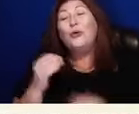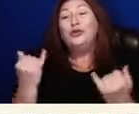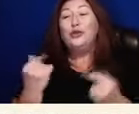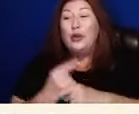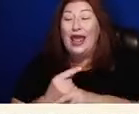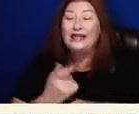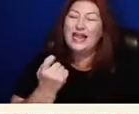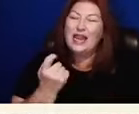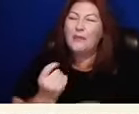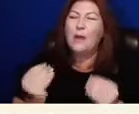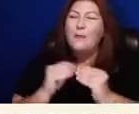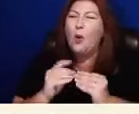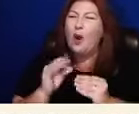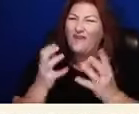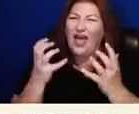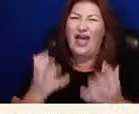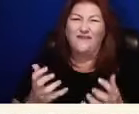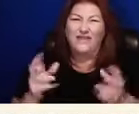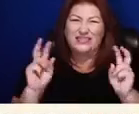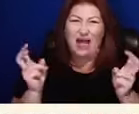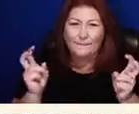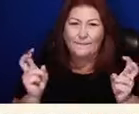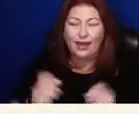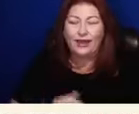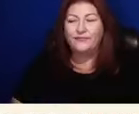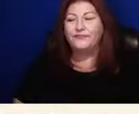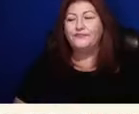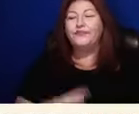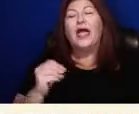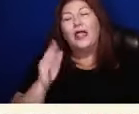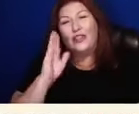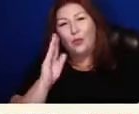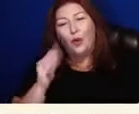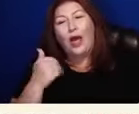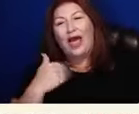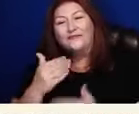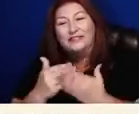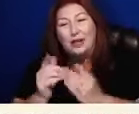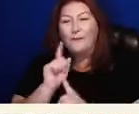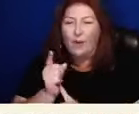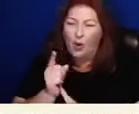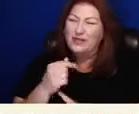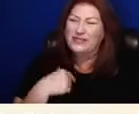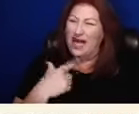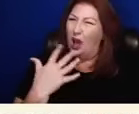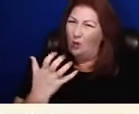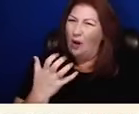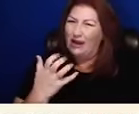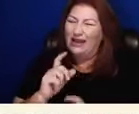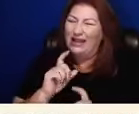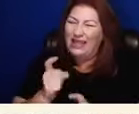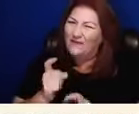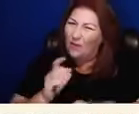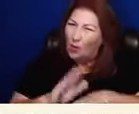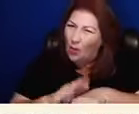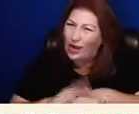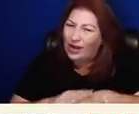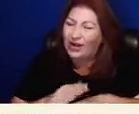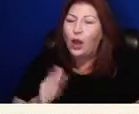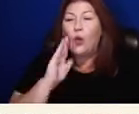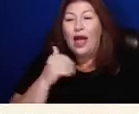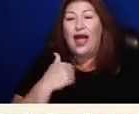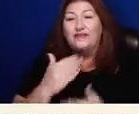bit more of a heavy topic. And there will be some moments, so I just want to give a little bit of a content warning. There will be some moments where